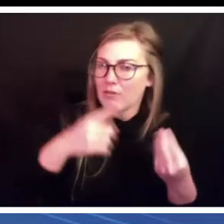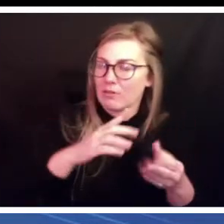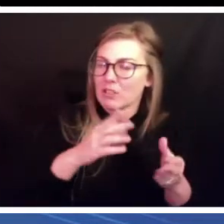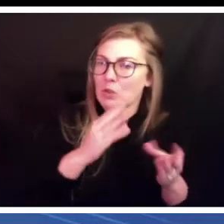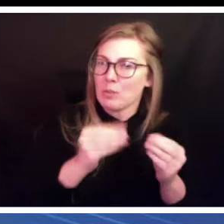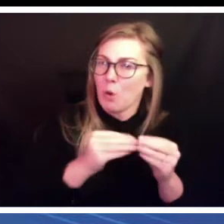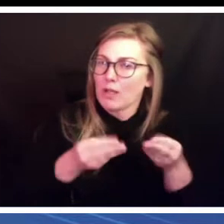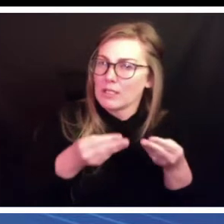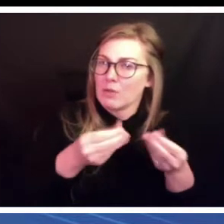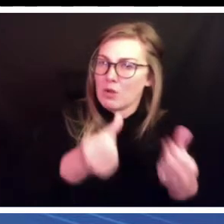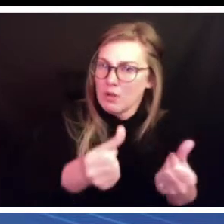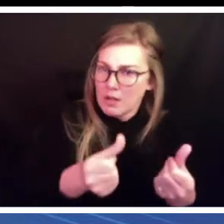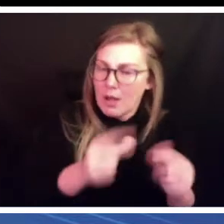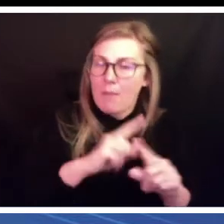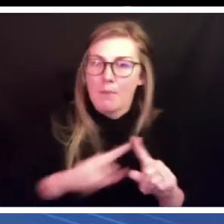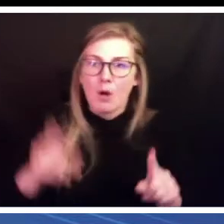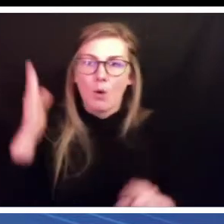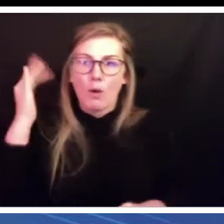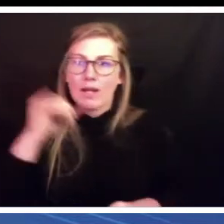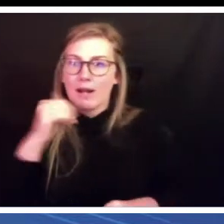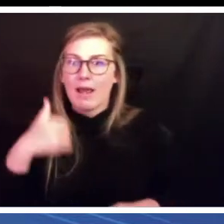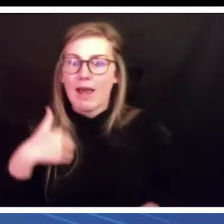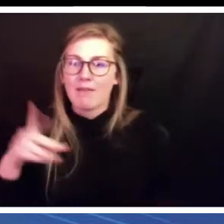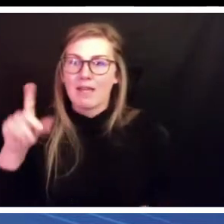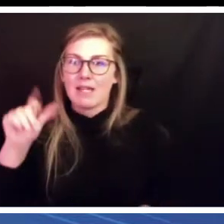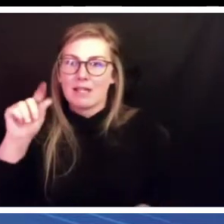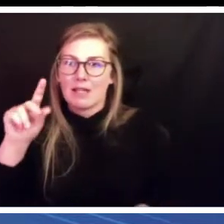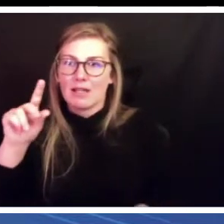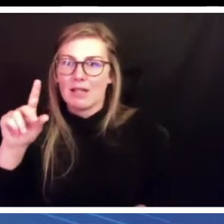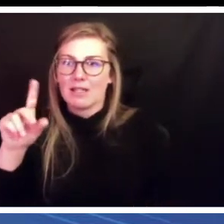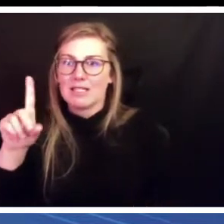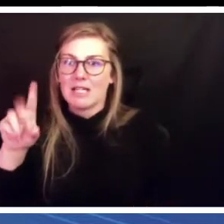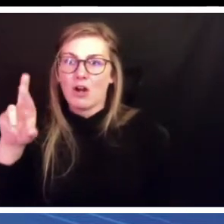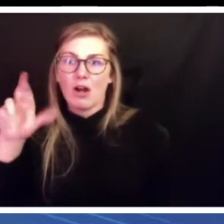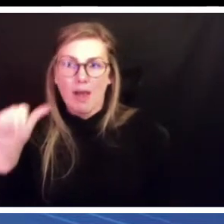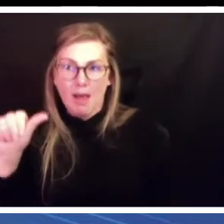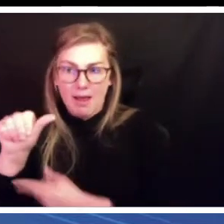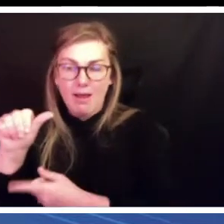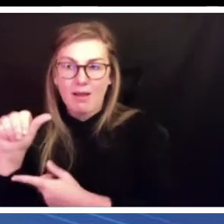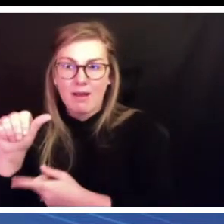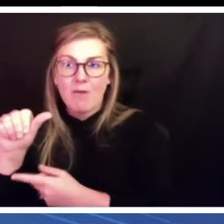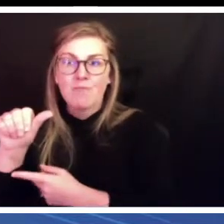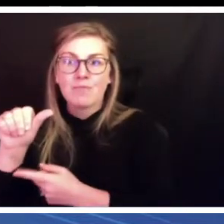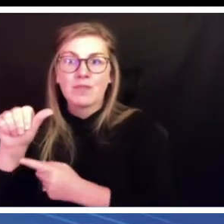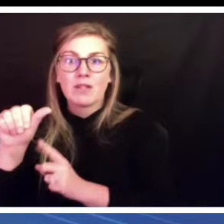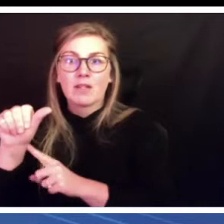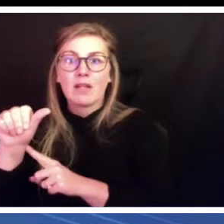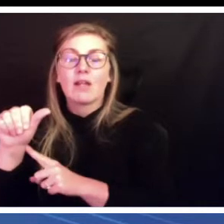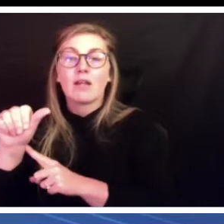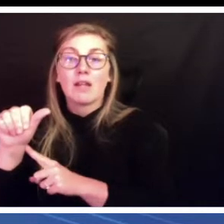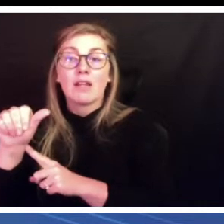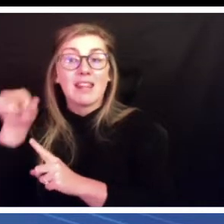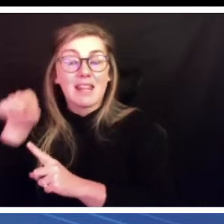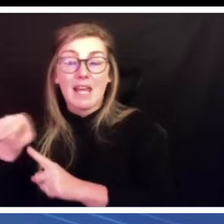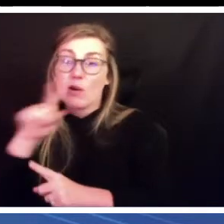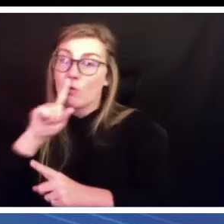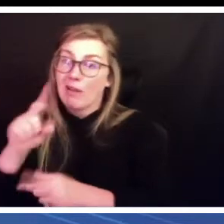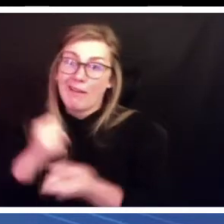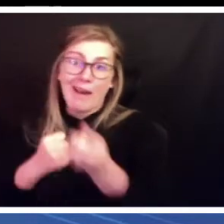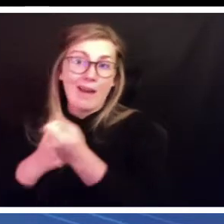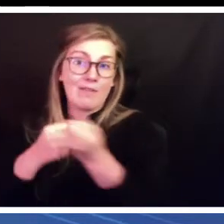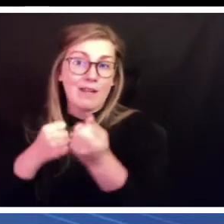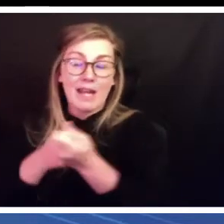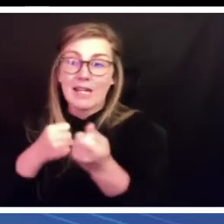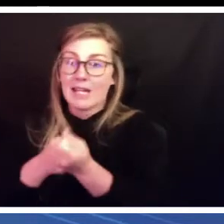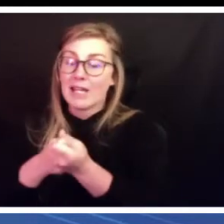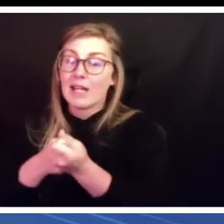what audio description is? And by the way, the DRA without the DRA, Netflix would never be using audio description. And they were the first to be doing